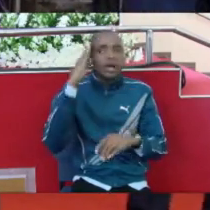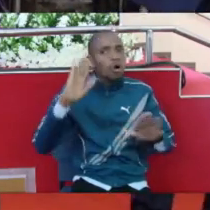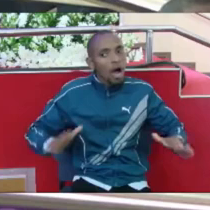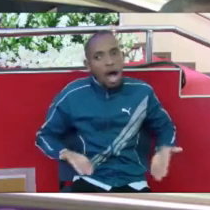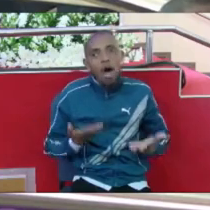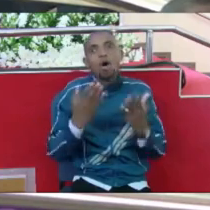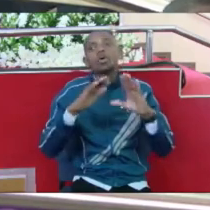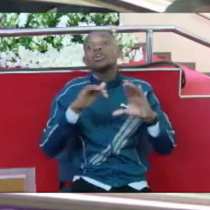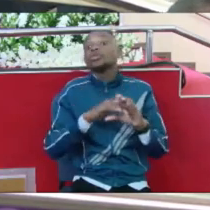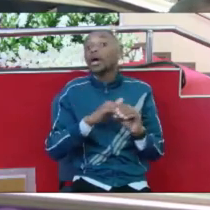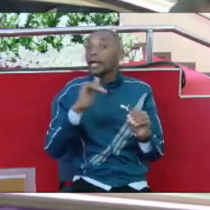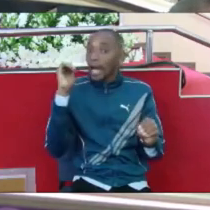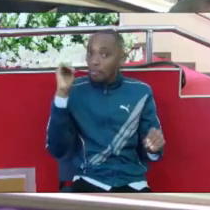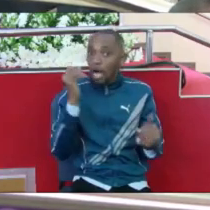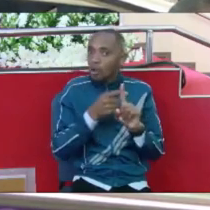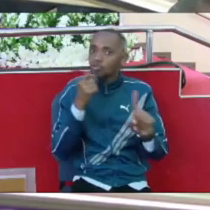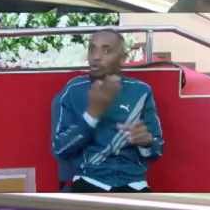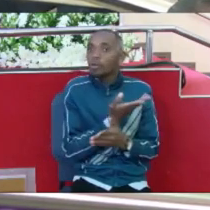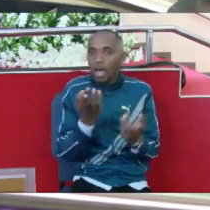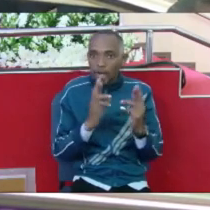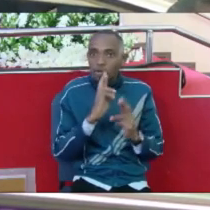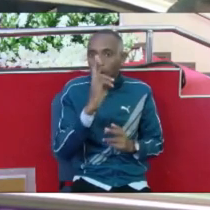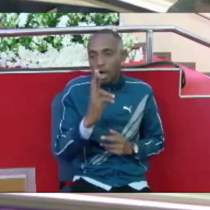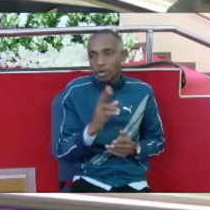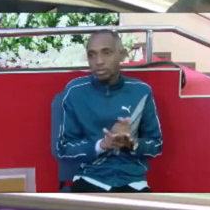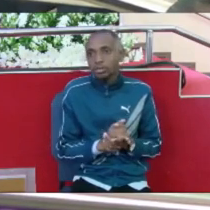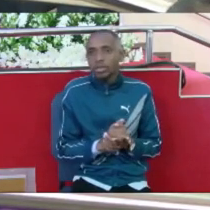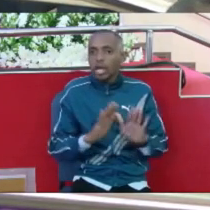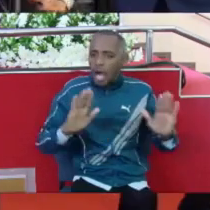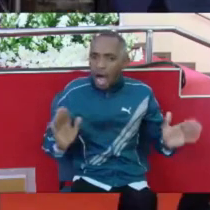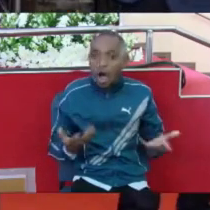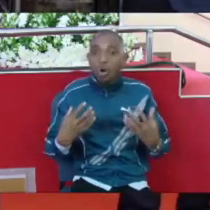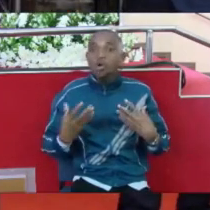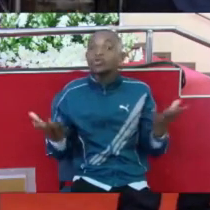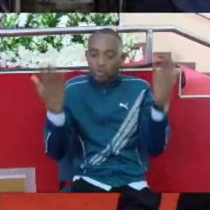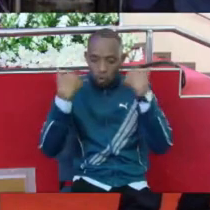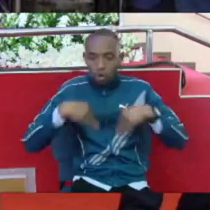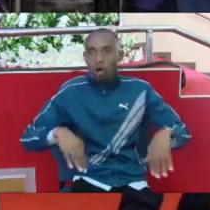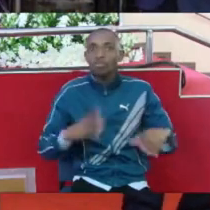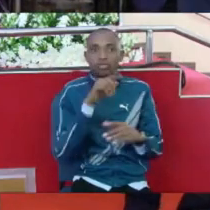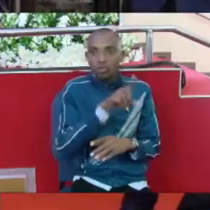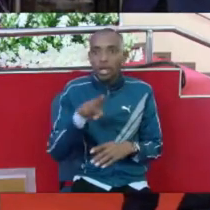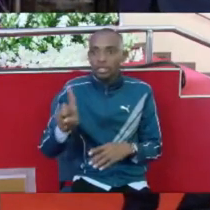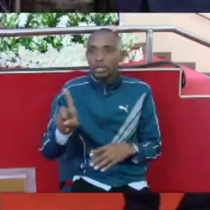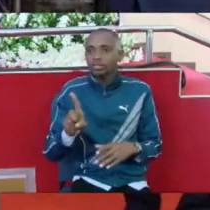out from where you are? How do you clothe yourself? And what